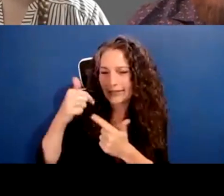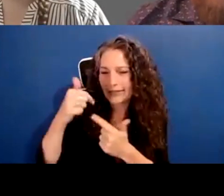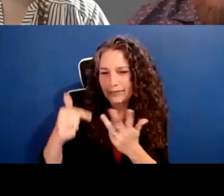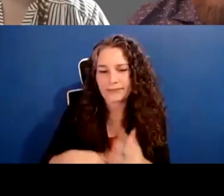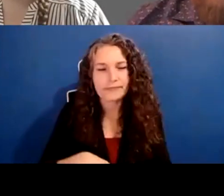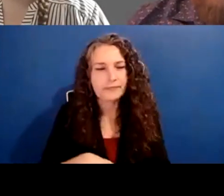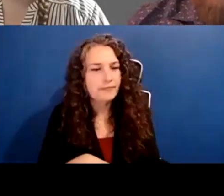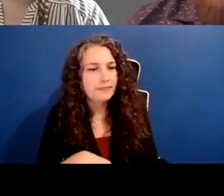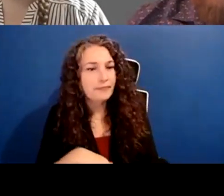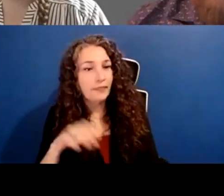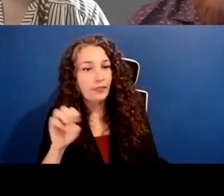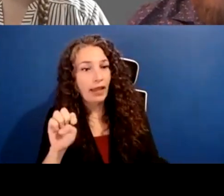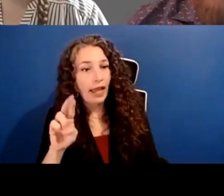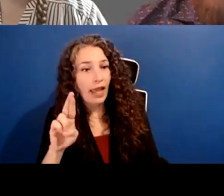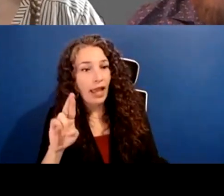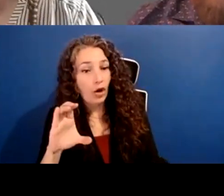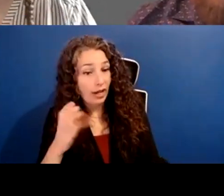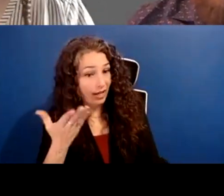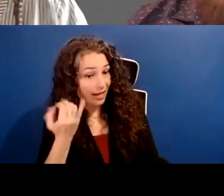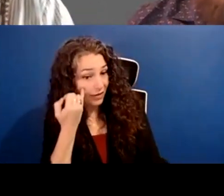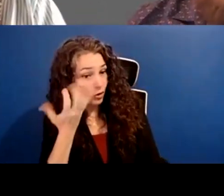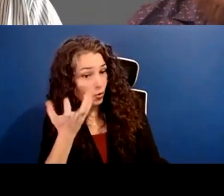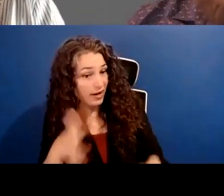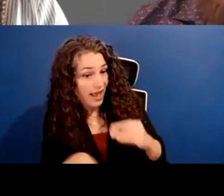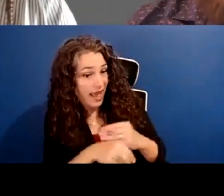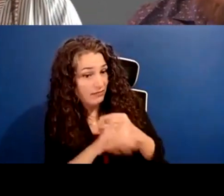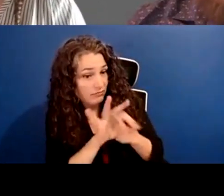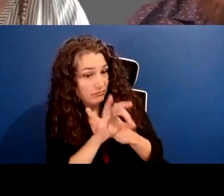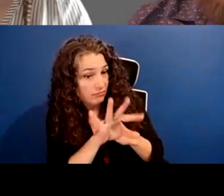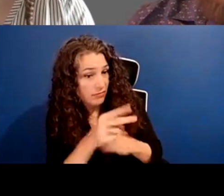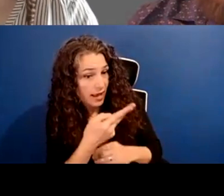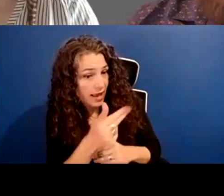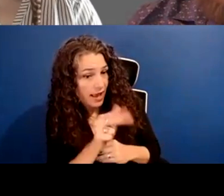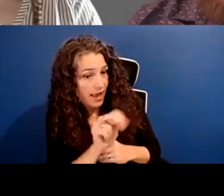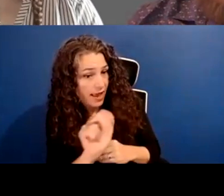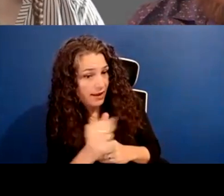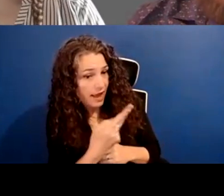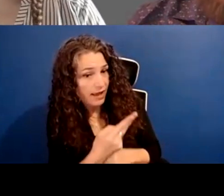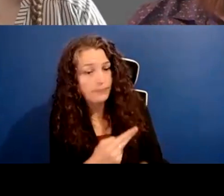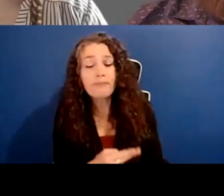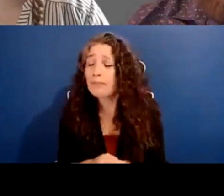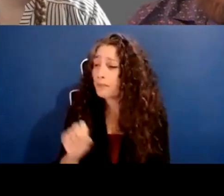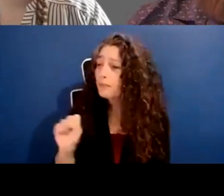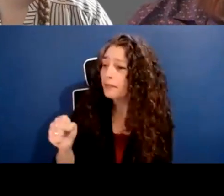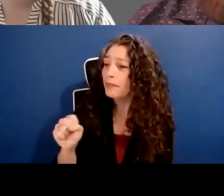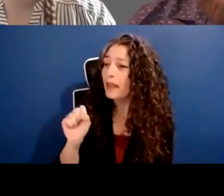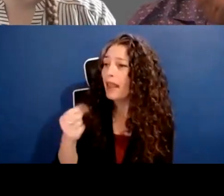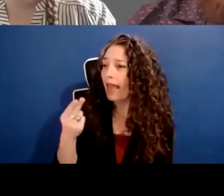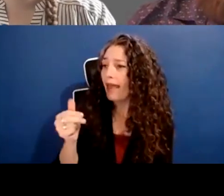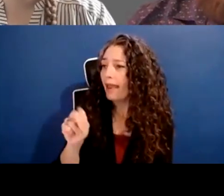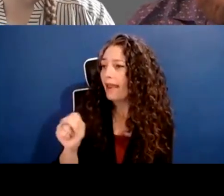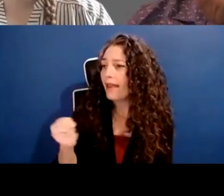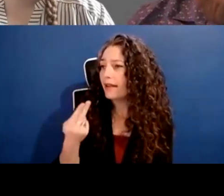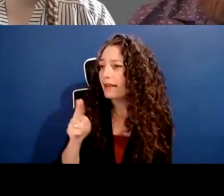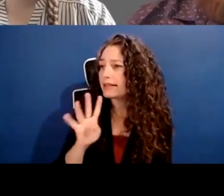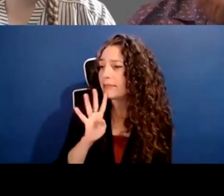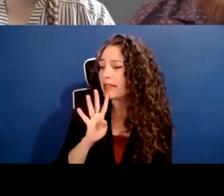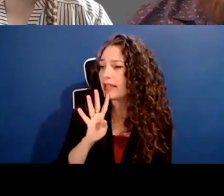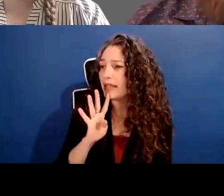Anything to add, Hannah? Or Yeah. So, I mean, for the prep work was very different for me because it was a